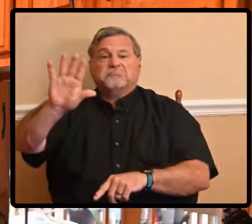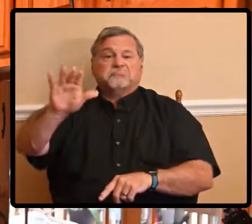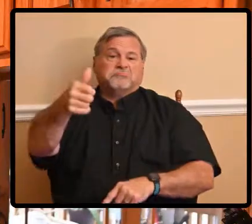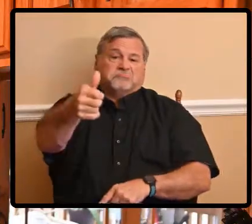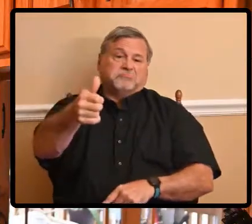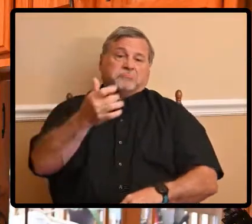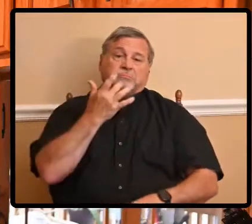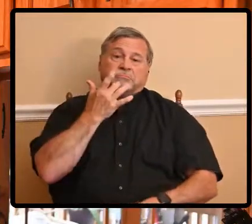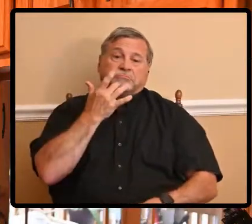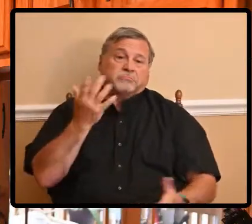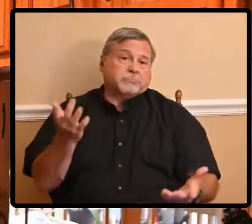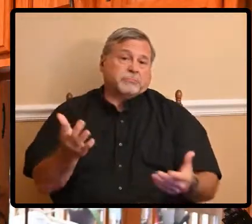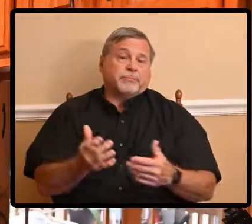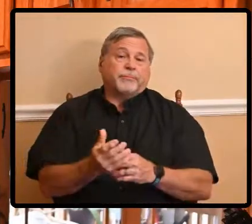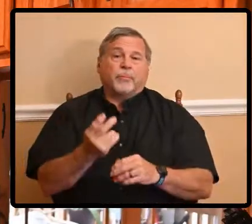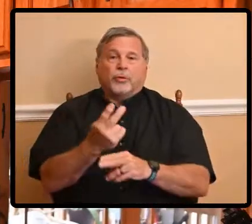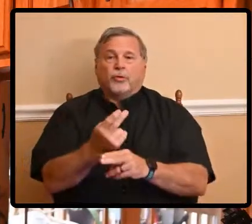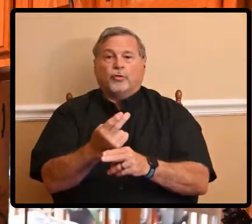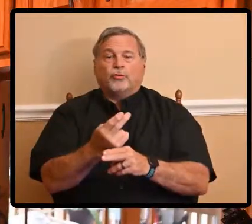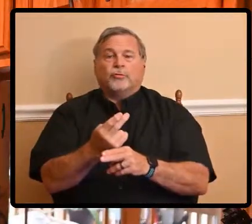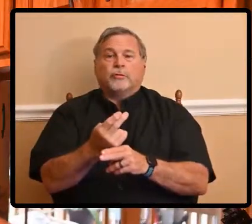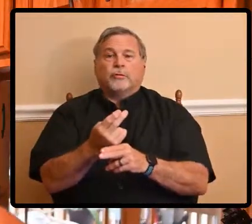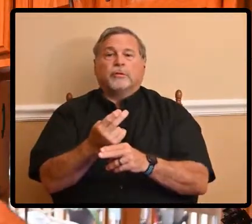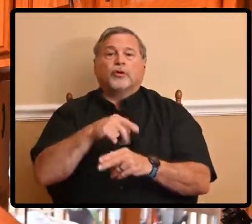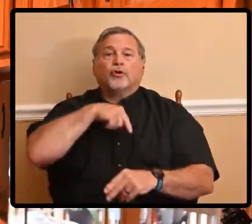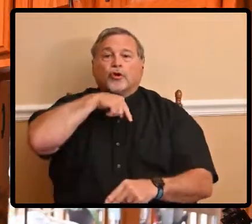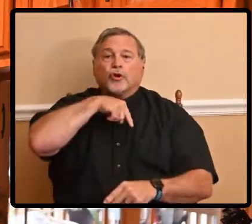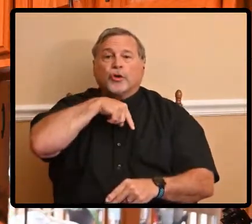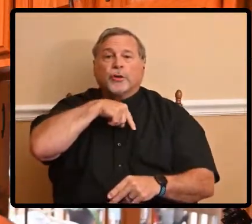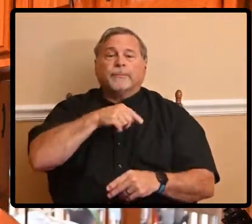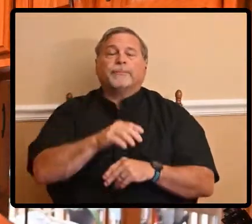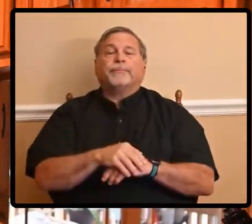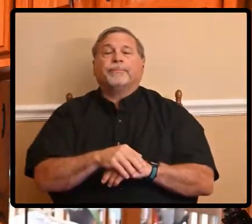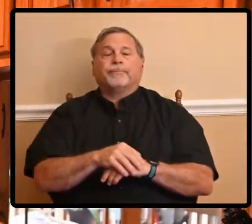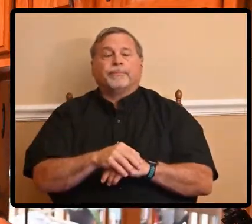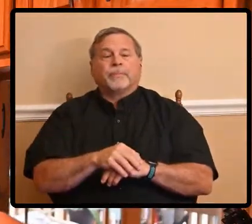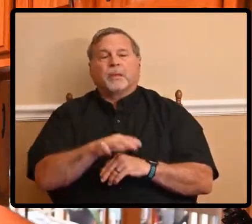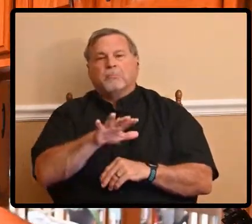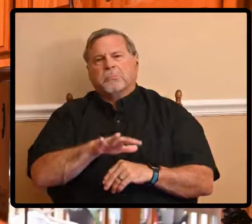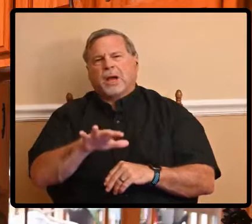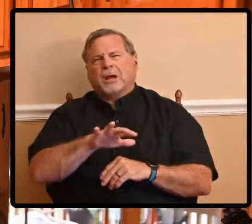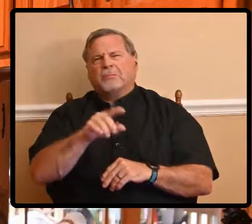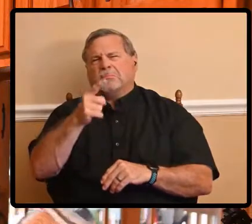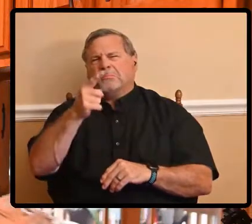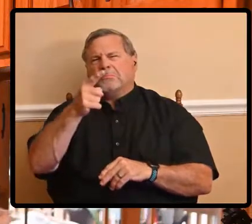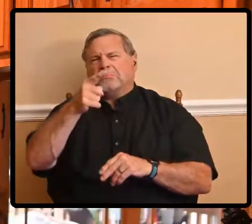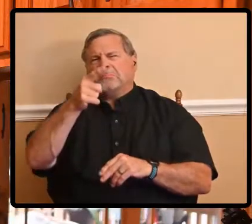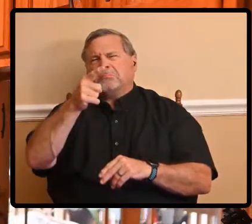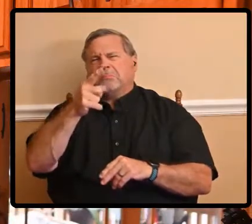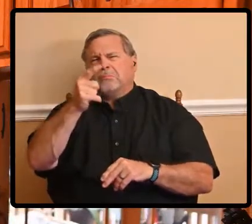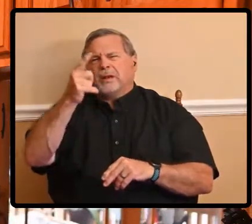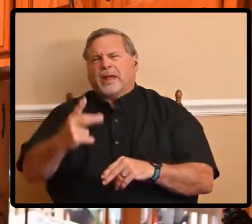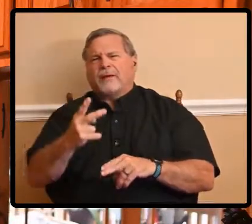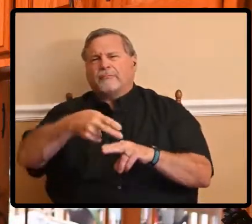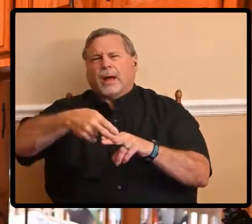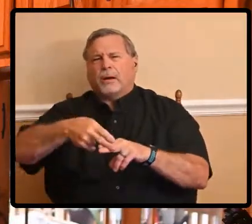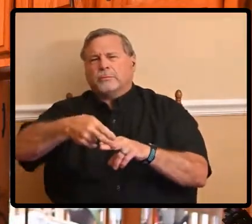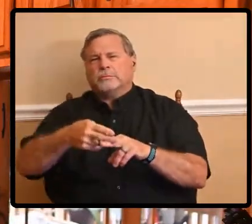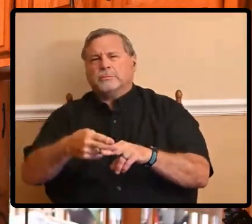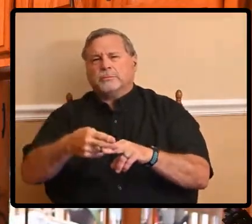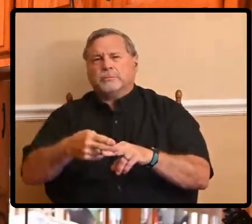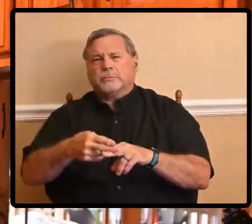just going to use two things. We're going to use the turkey. So I'm putting in about 1.5 pounds of